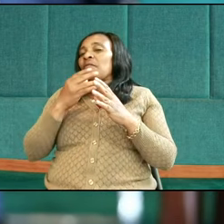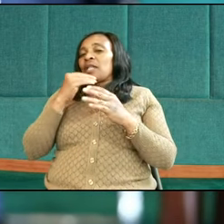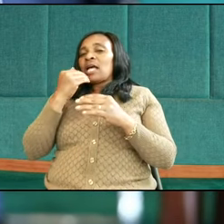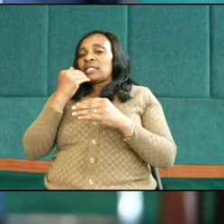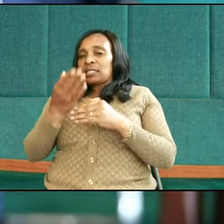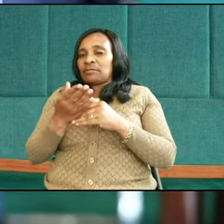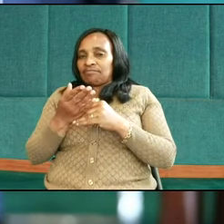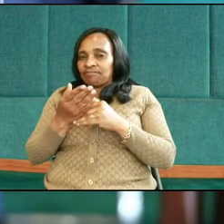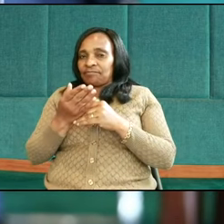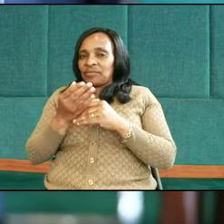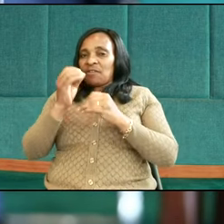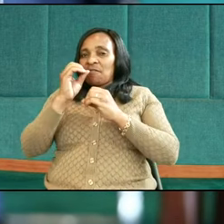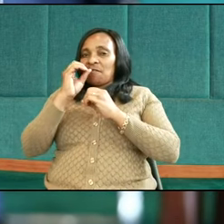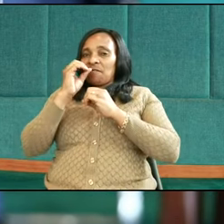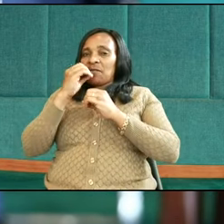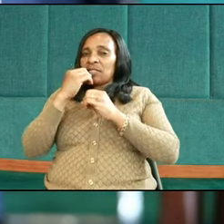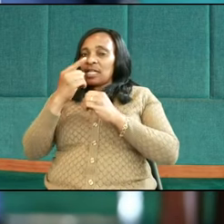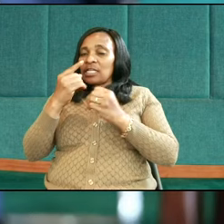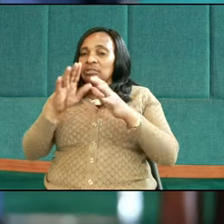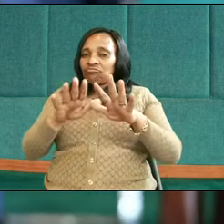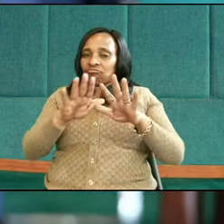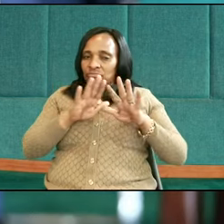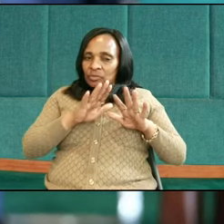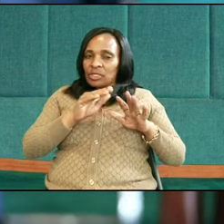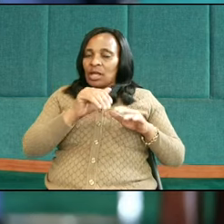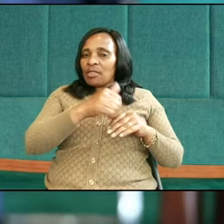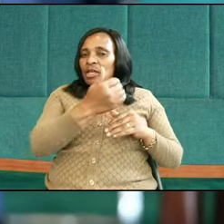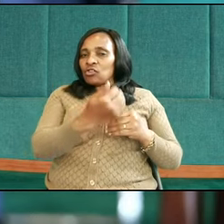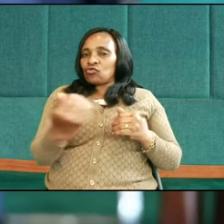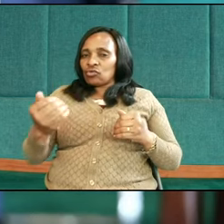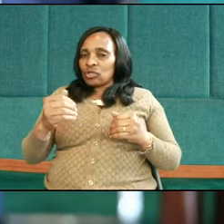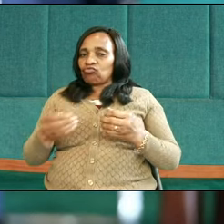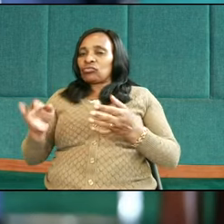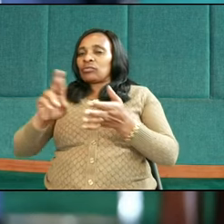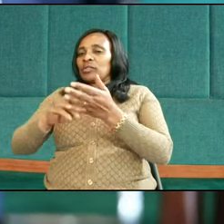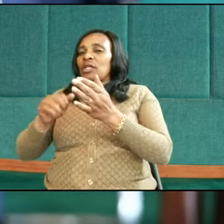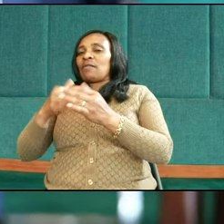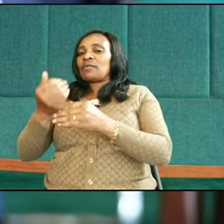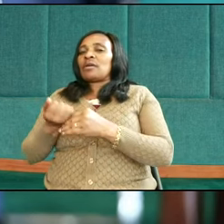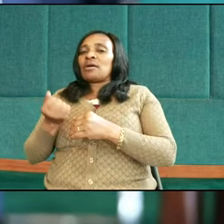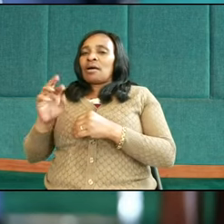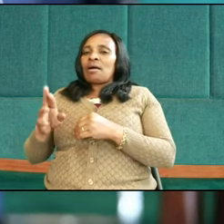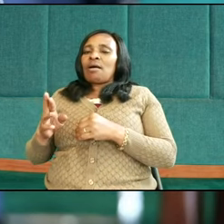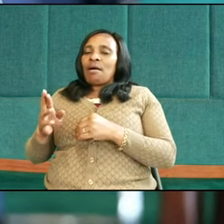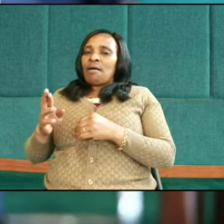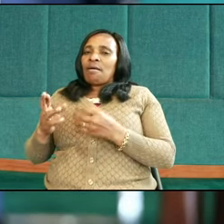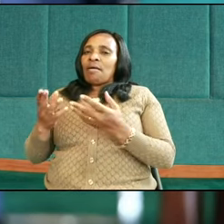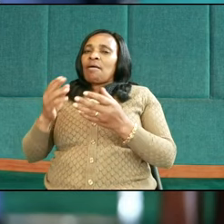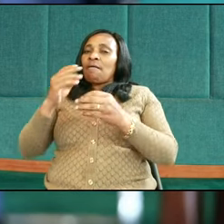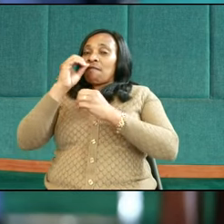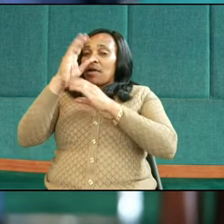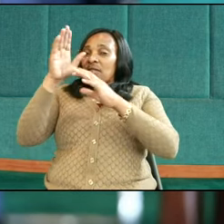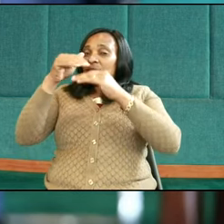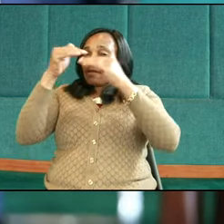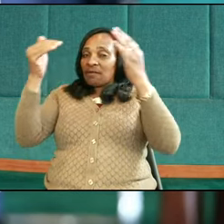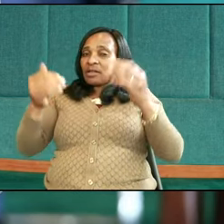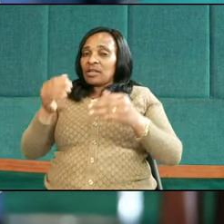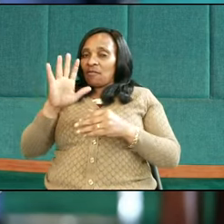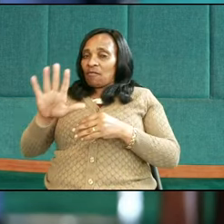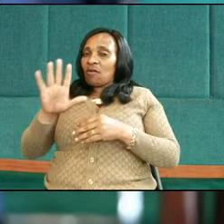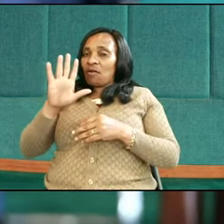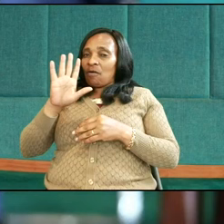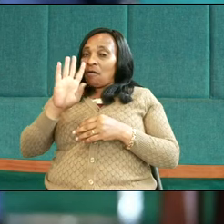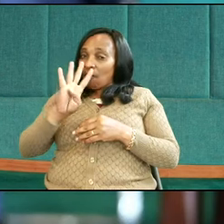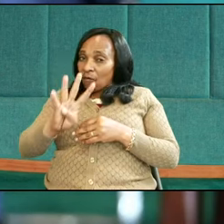said. Then she paused so other children could repeat after her. Our Father in heaven, the 450